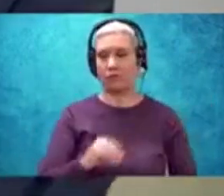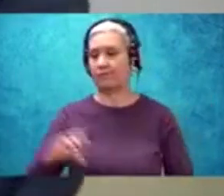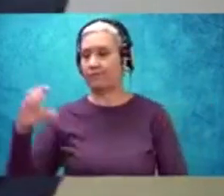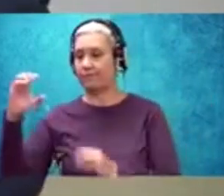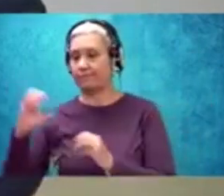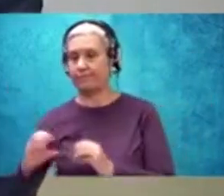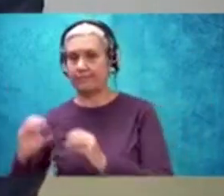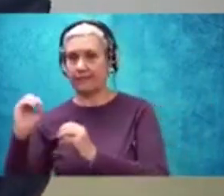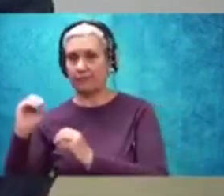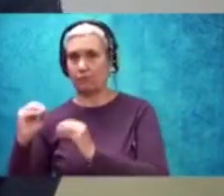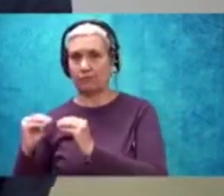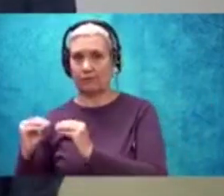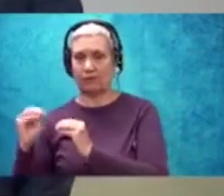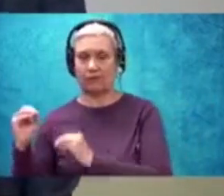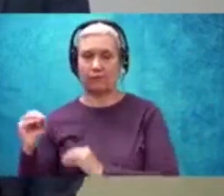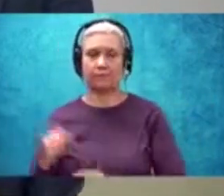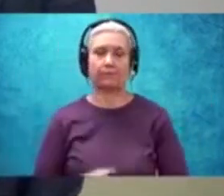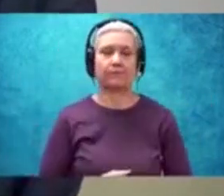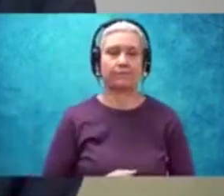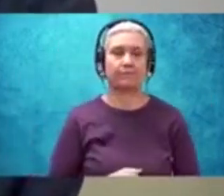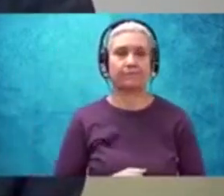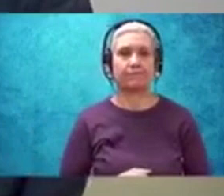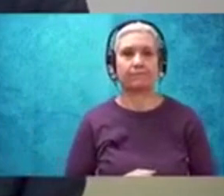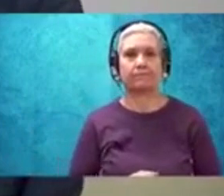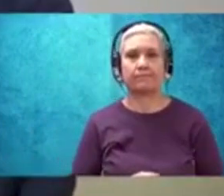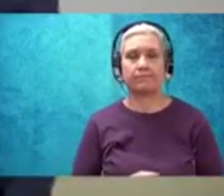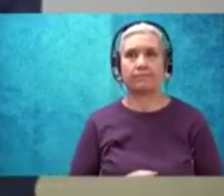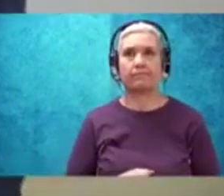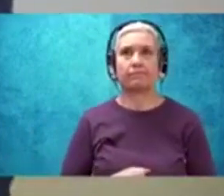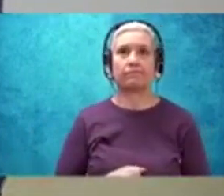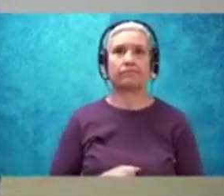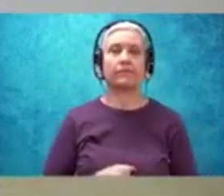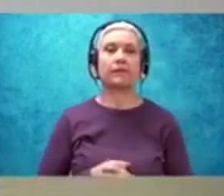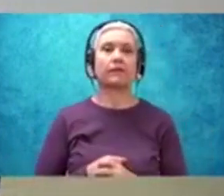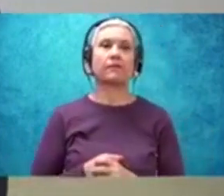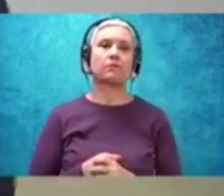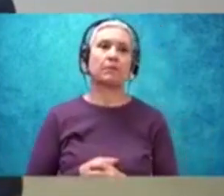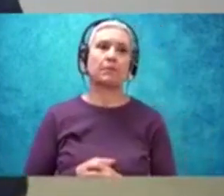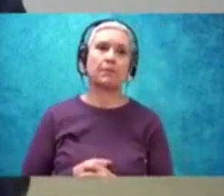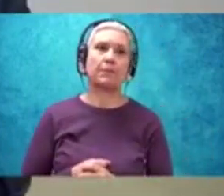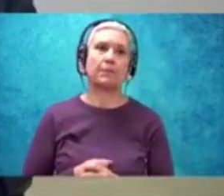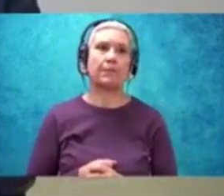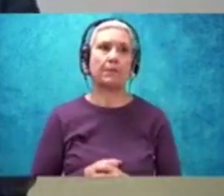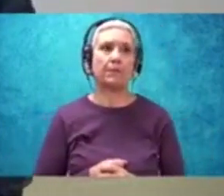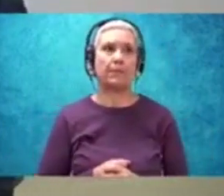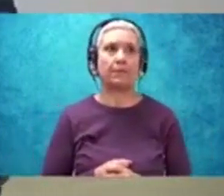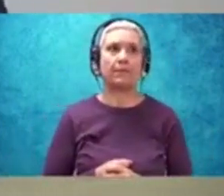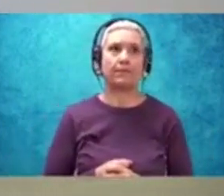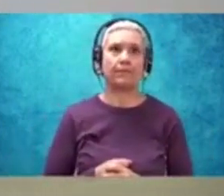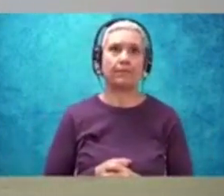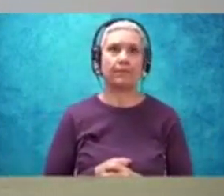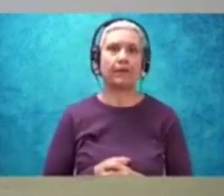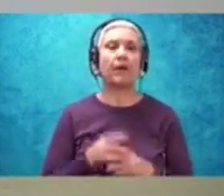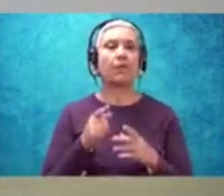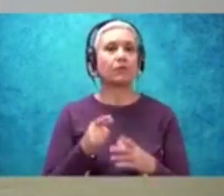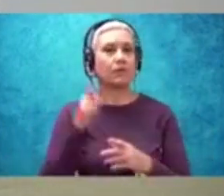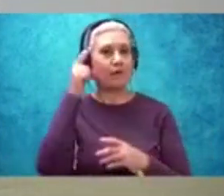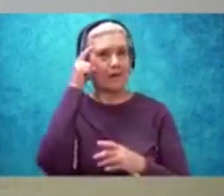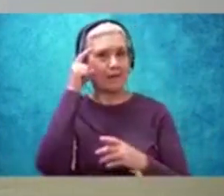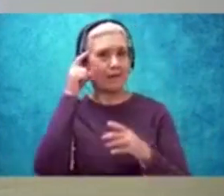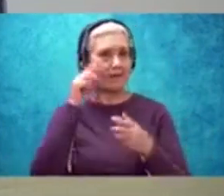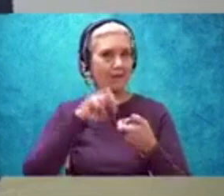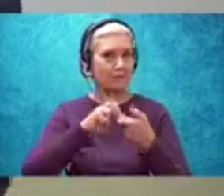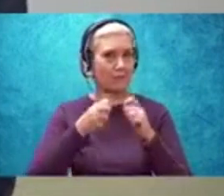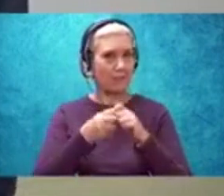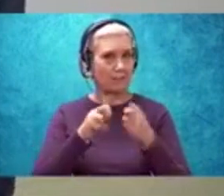find the values of x that are going to make this true. I want to leave you with this particular problem to think about. How are